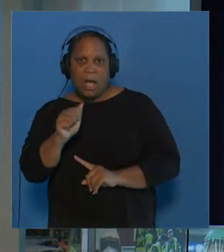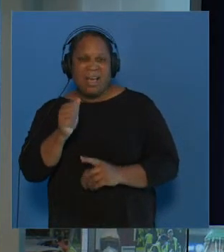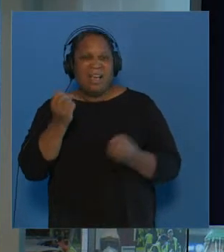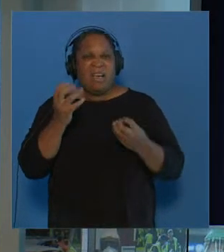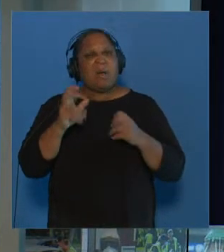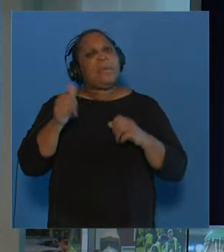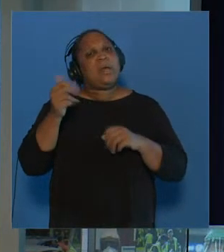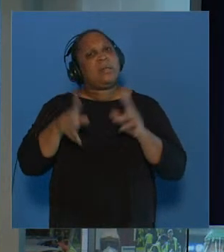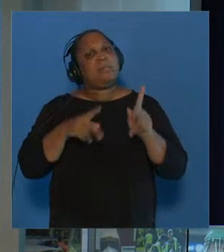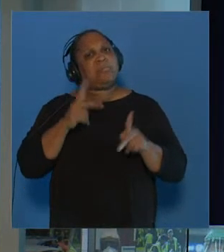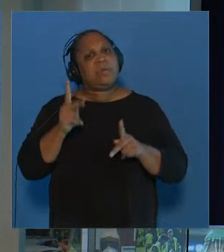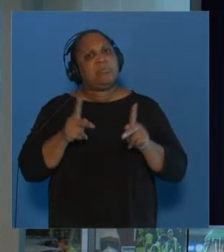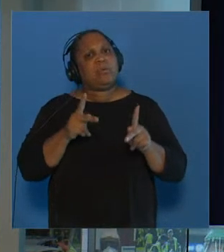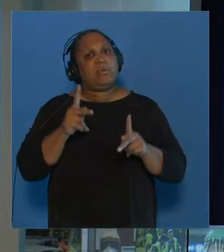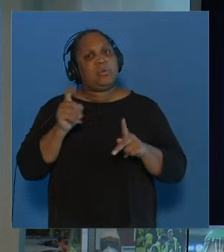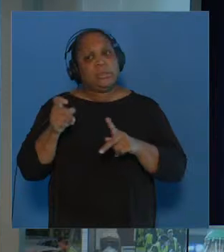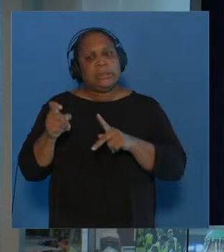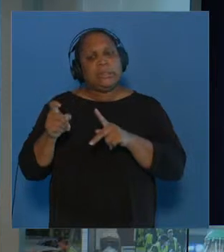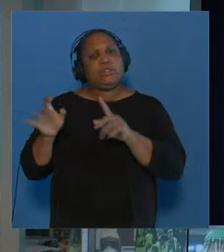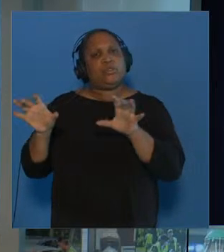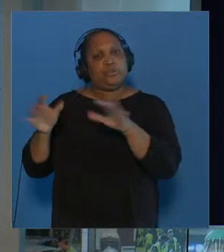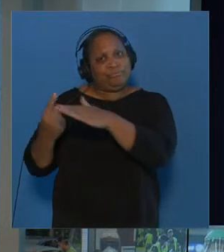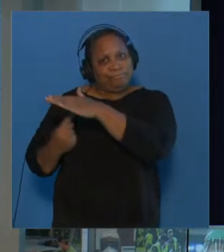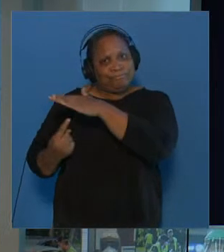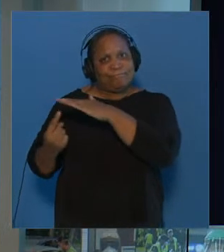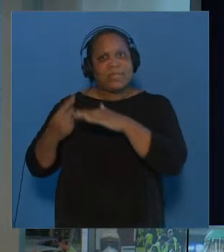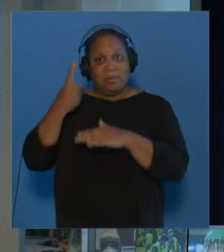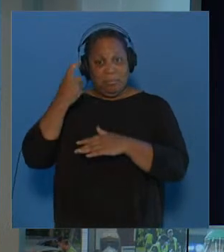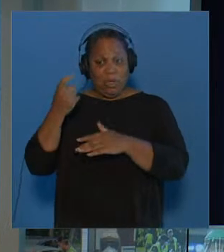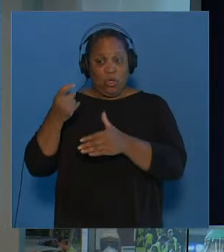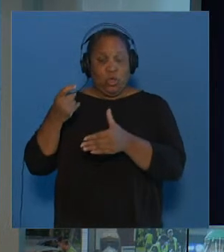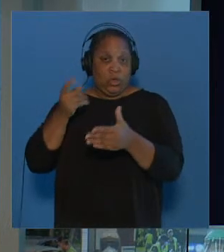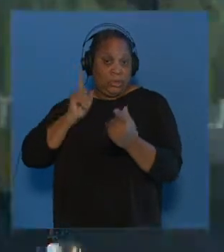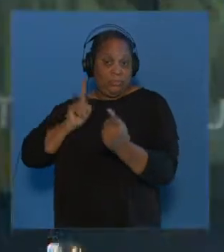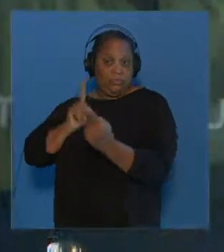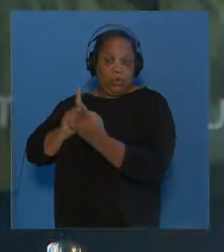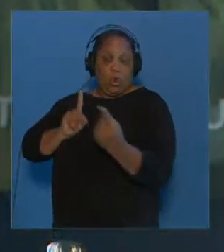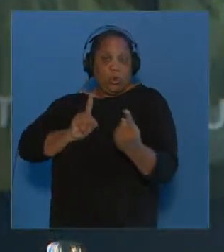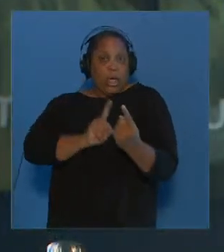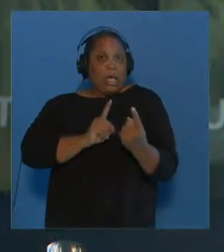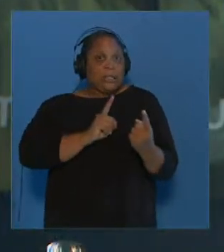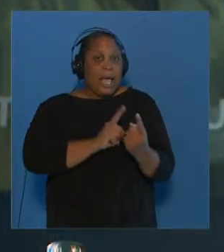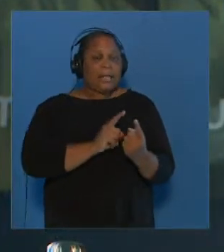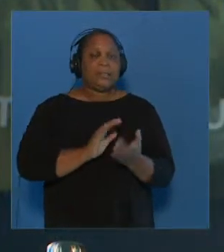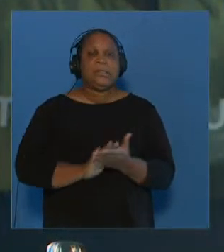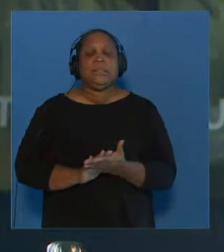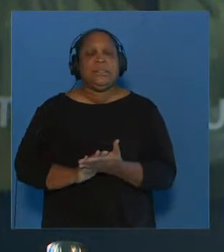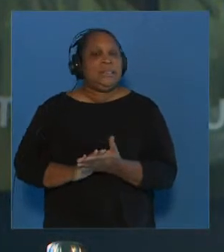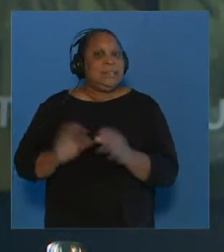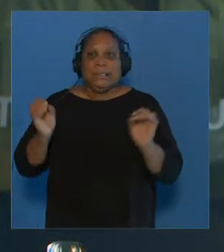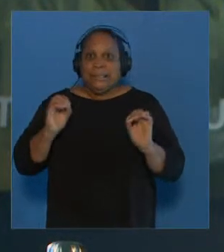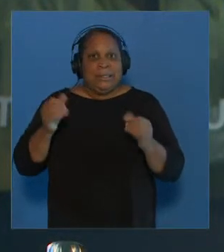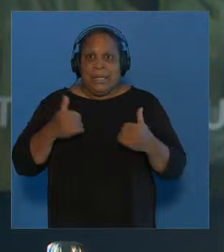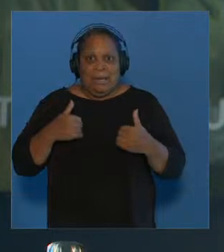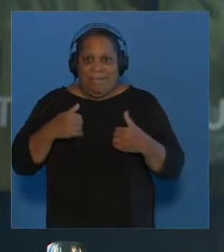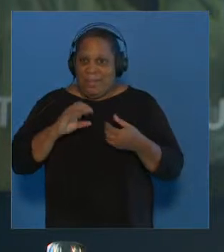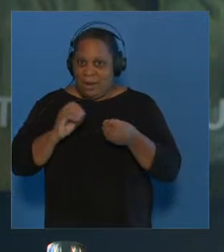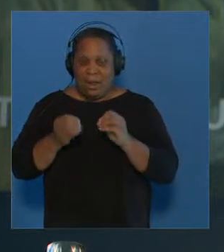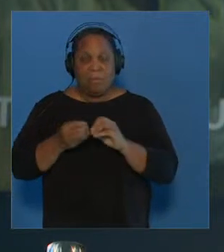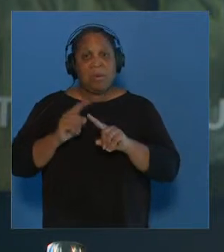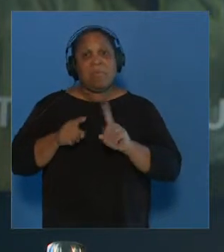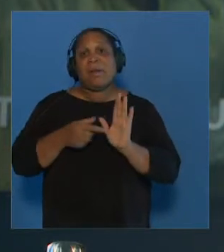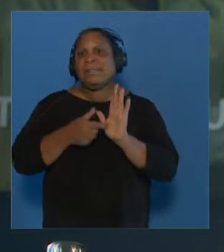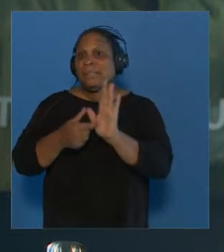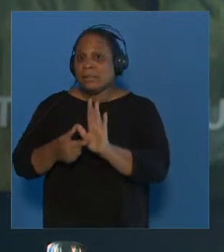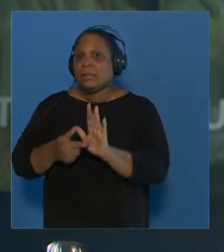other people are having to serve quarantine because of close contact with them? I don't have that number, but as I indicated,